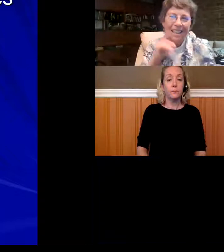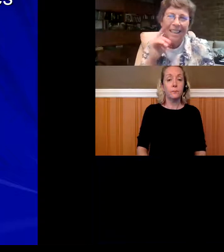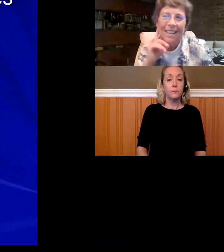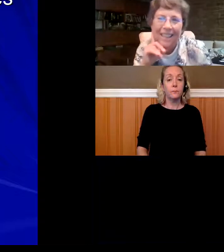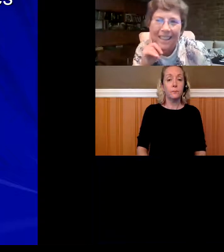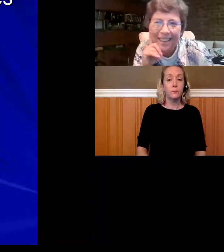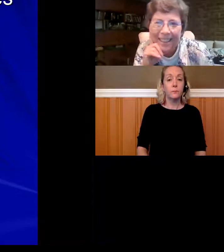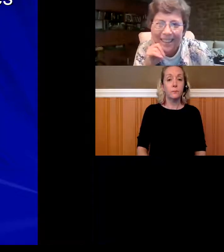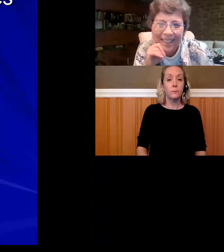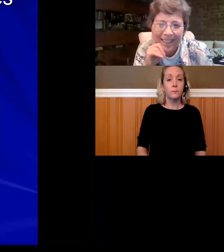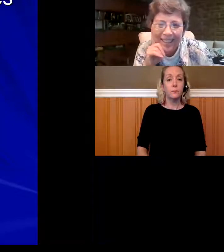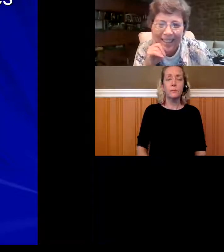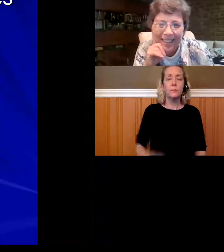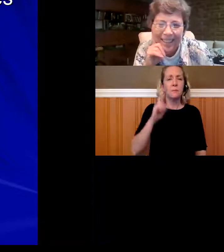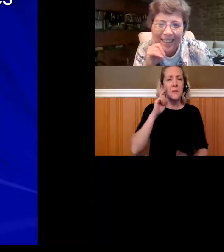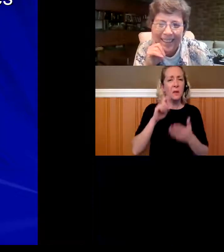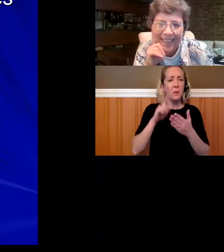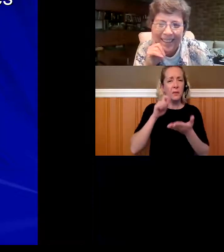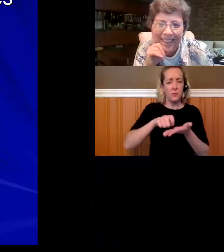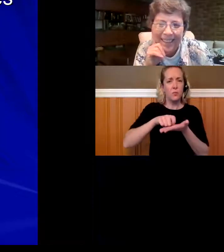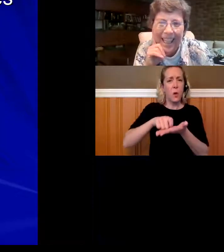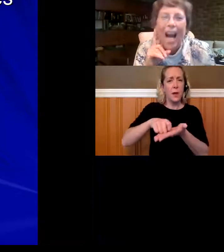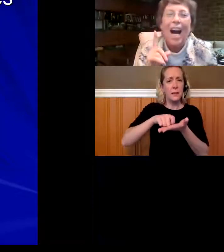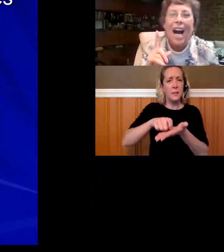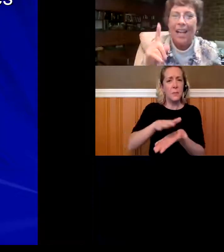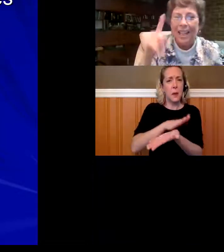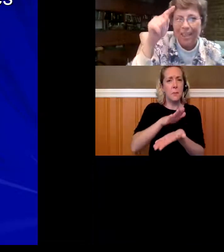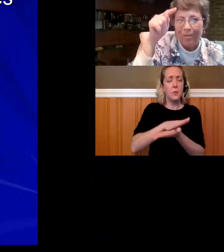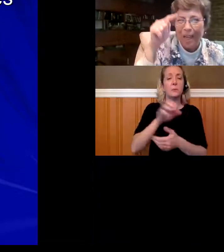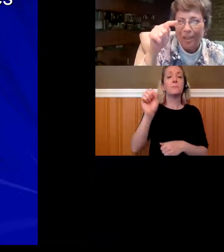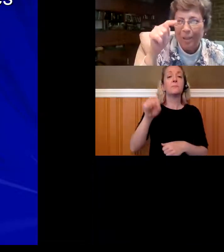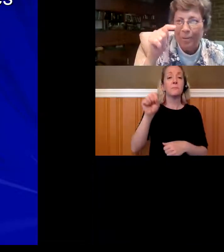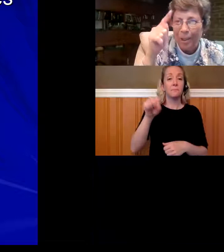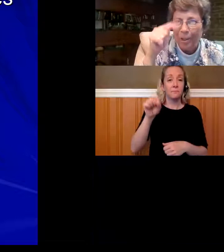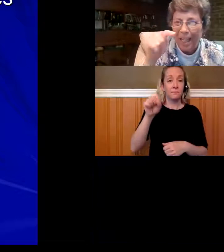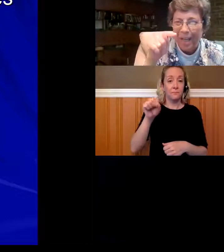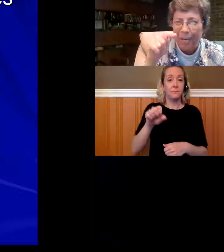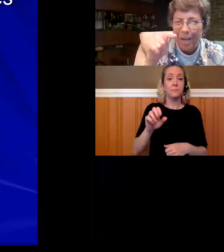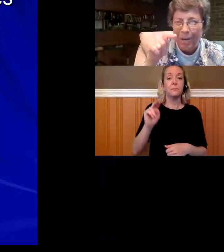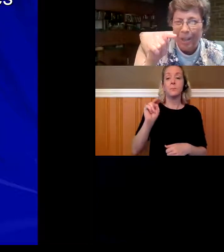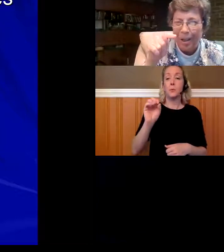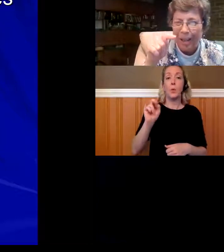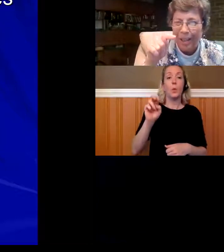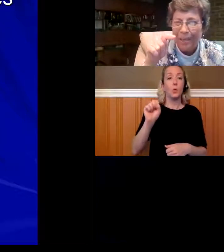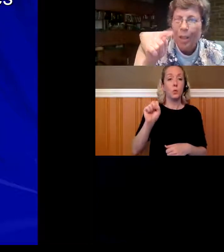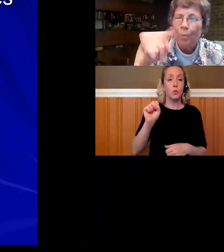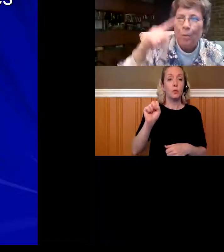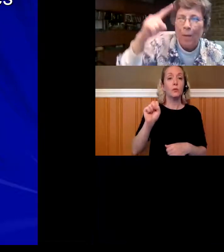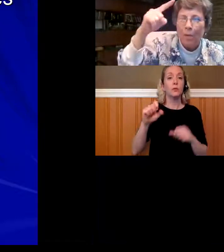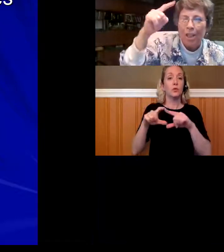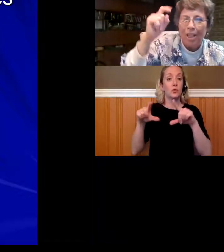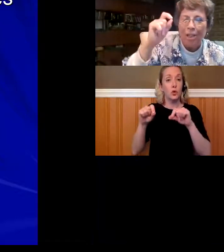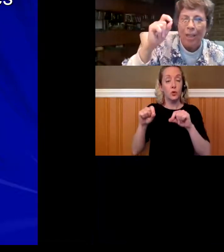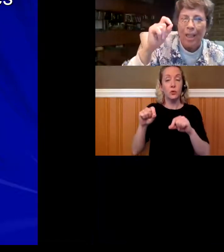Were they writing on paper at the end? Ah, yes, right. You want to go to the next one, notes and cards. There was one more gesture that I